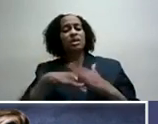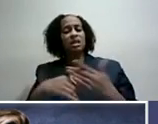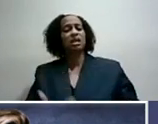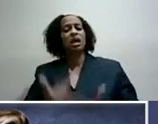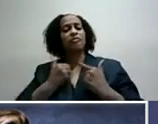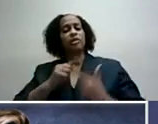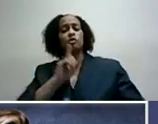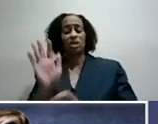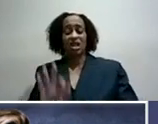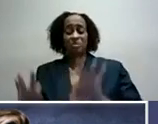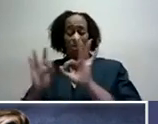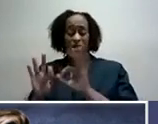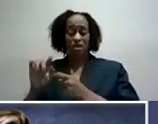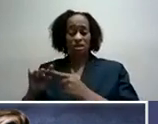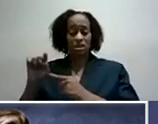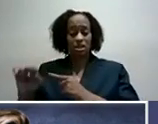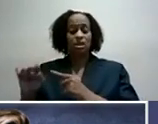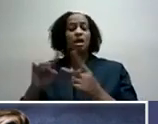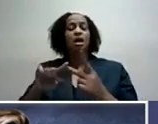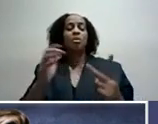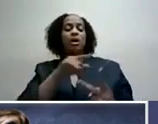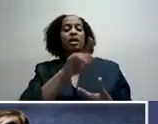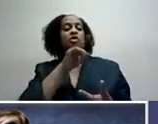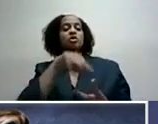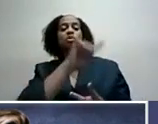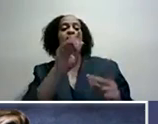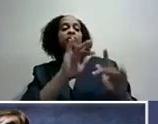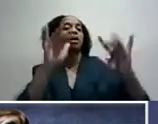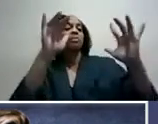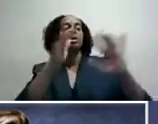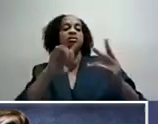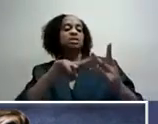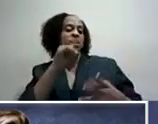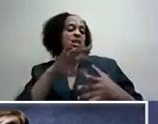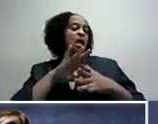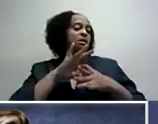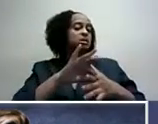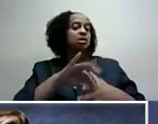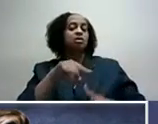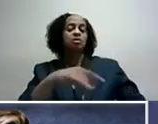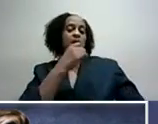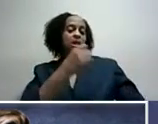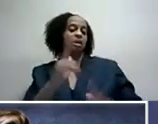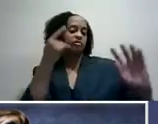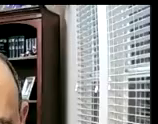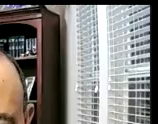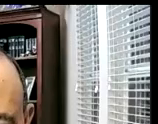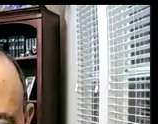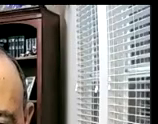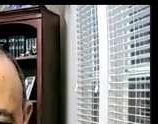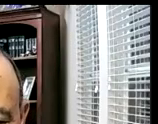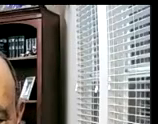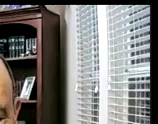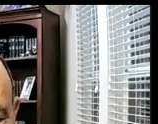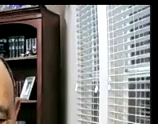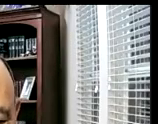truly important and what are truly vapor, lack substance, or are vain? Mm. It's important to know the